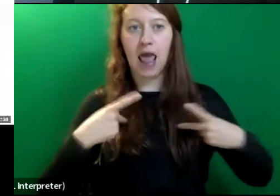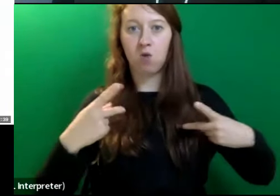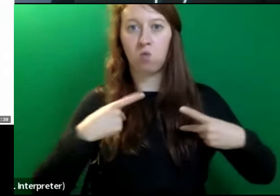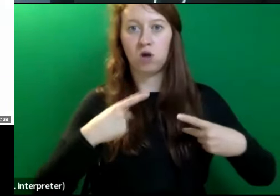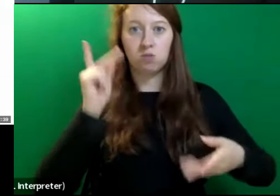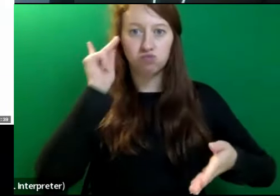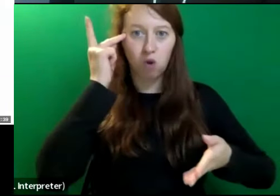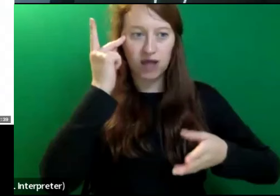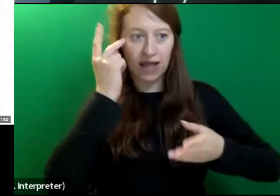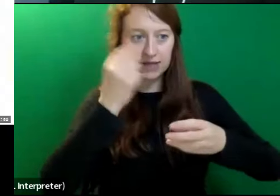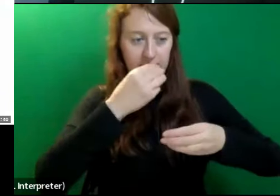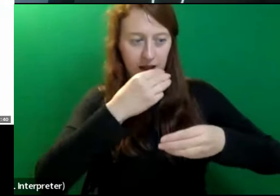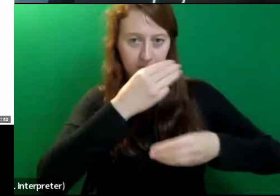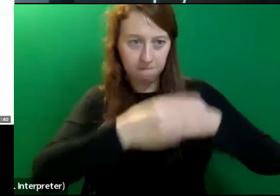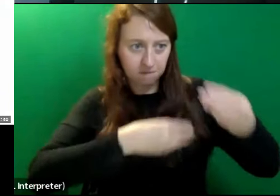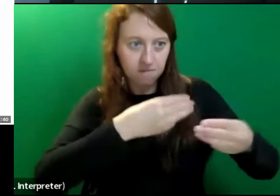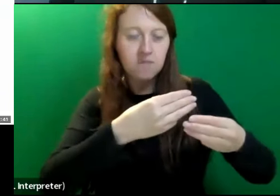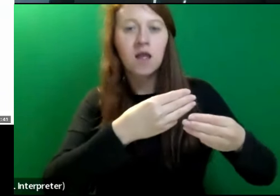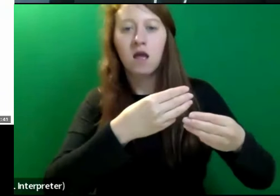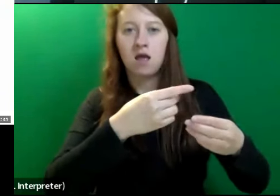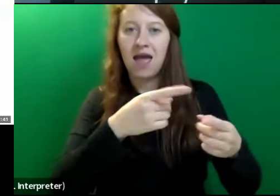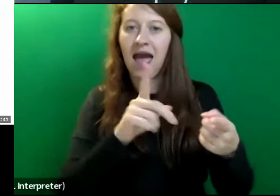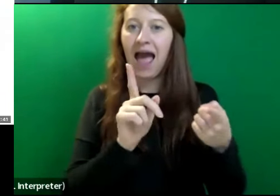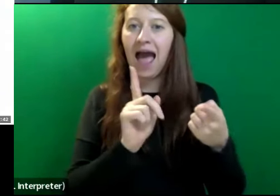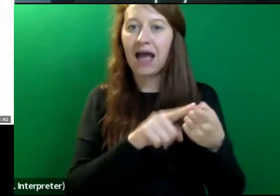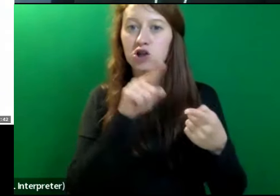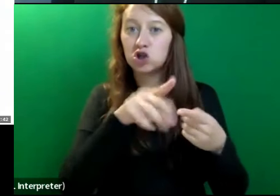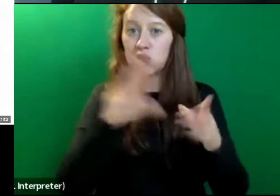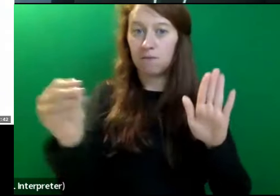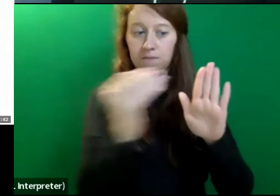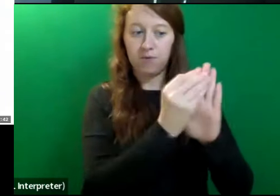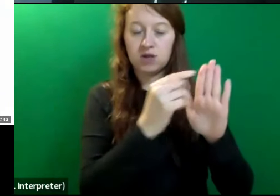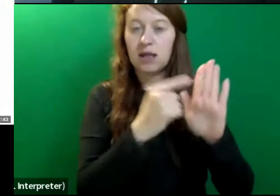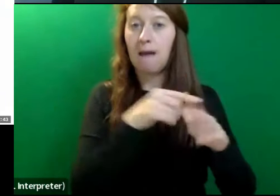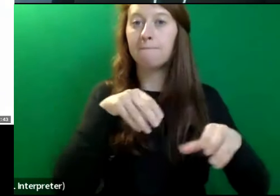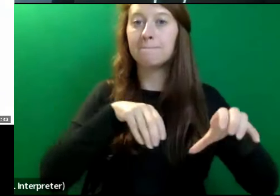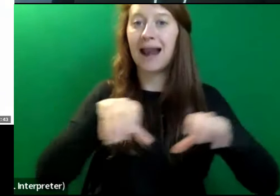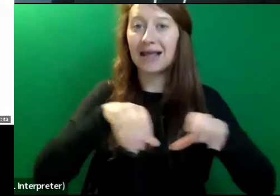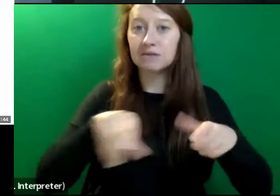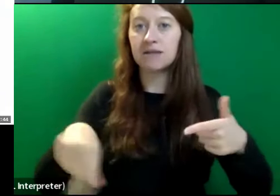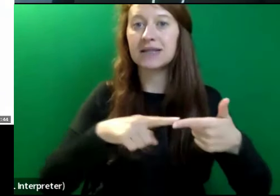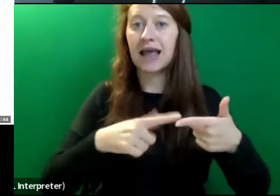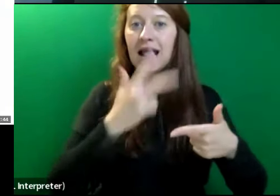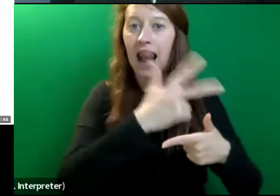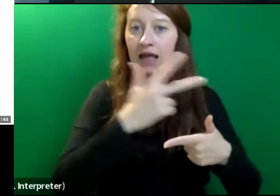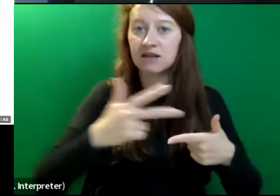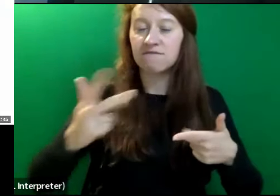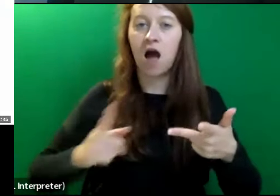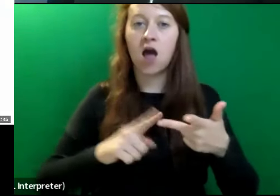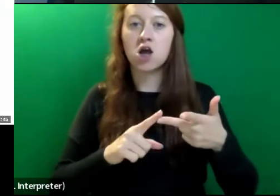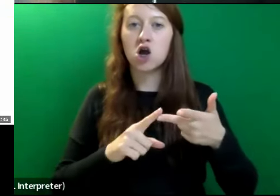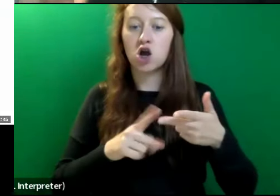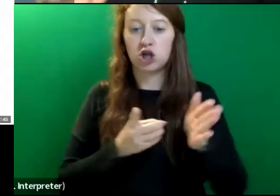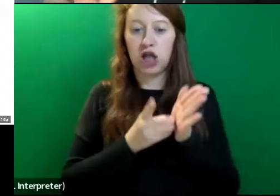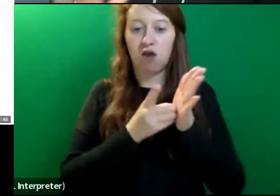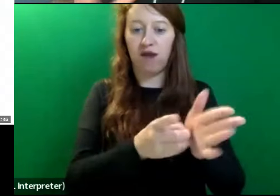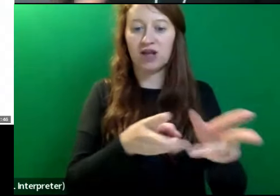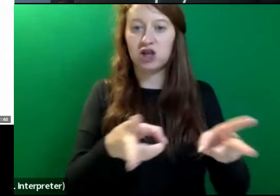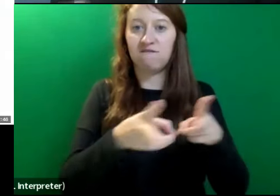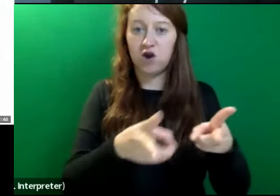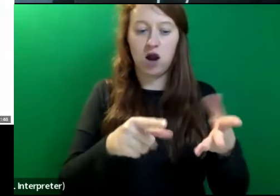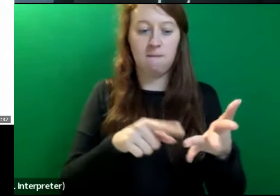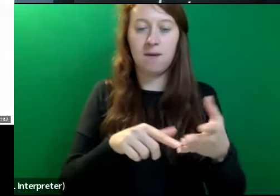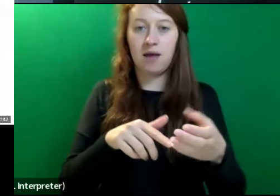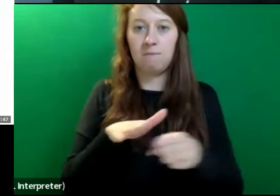adverbs, placement, classifiers, directional verbs, positional signs,